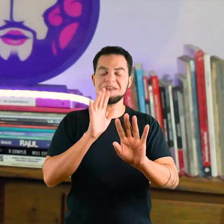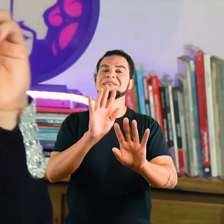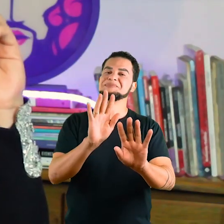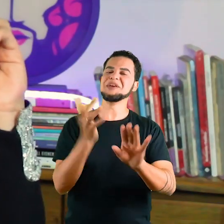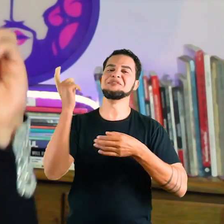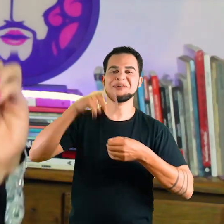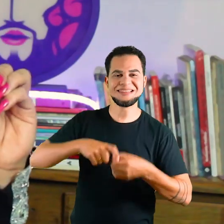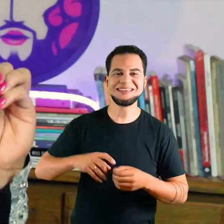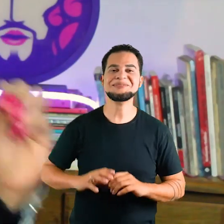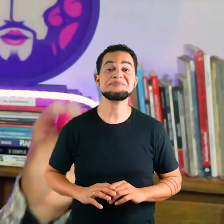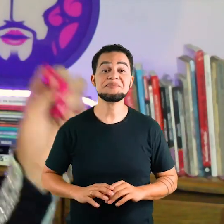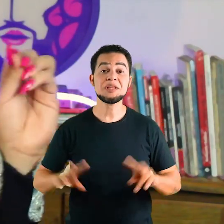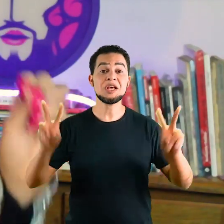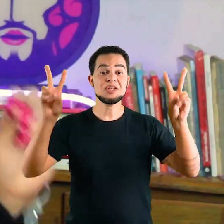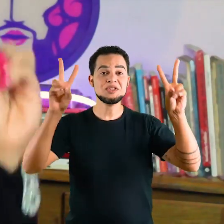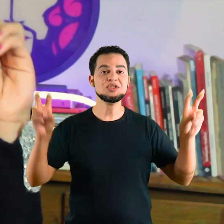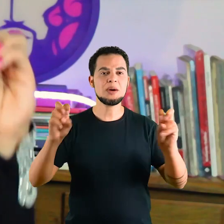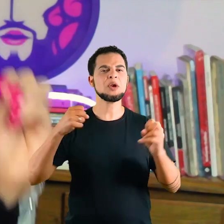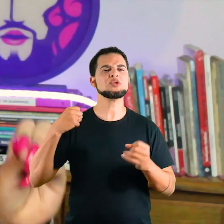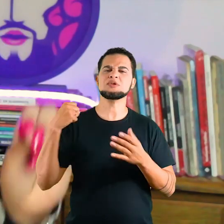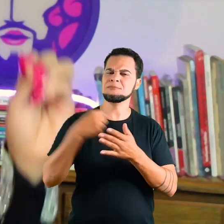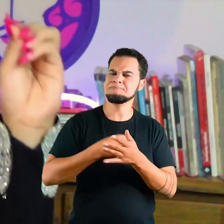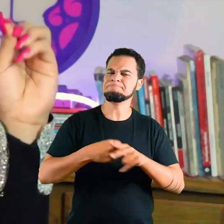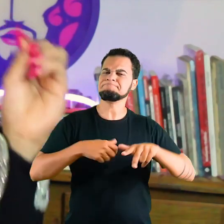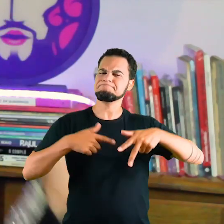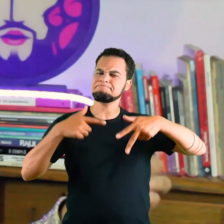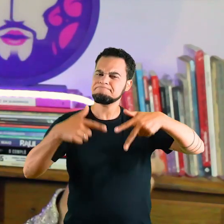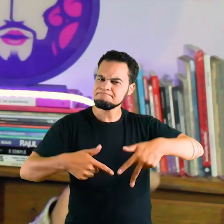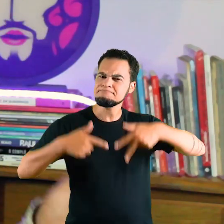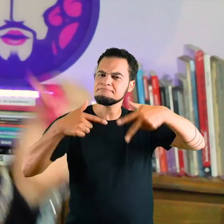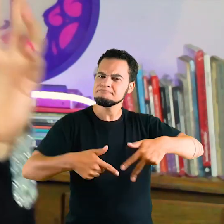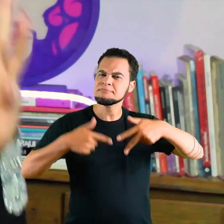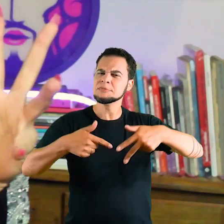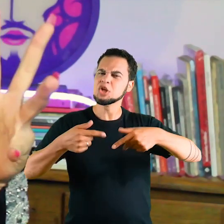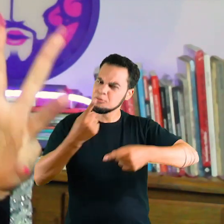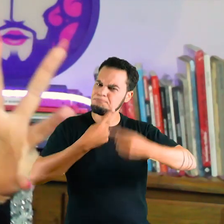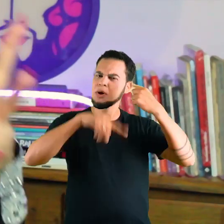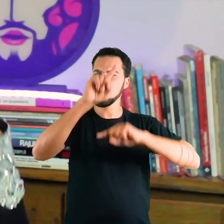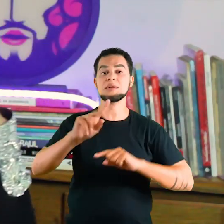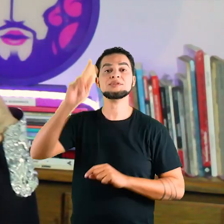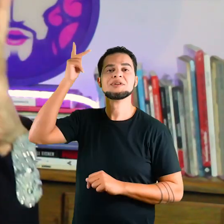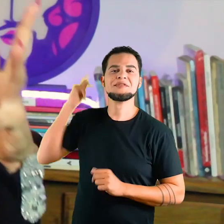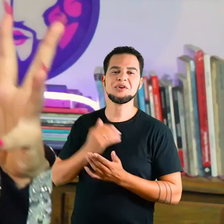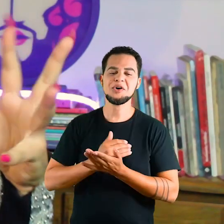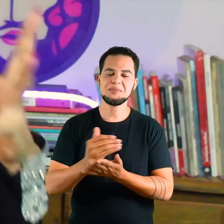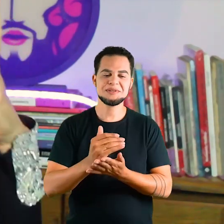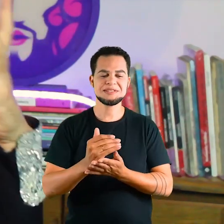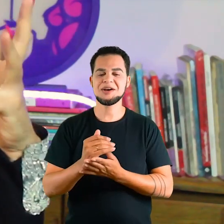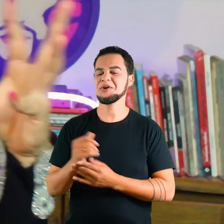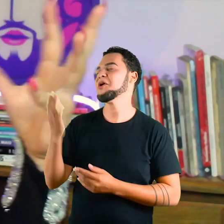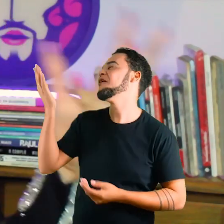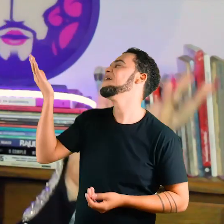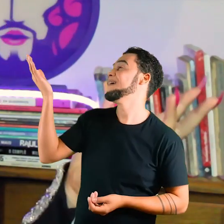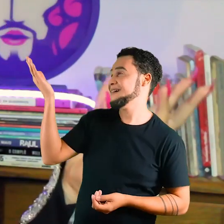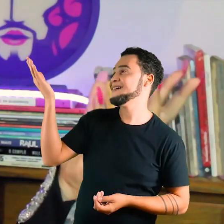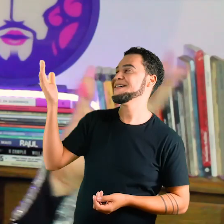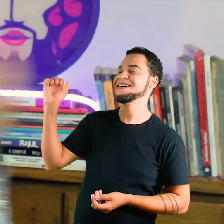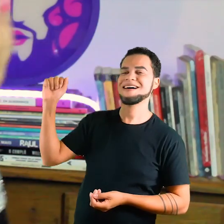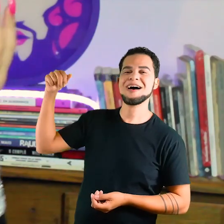Voltei. Sobre nossos militantes radicais da história. Vamos começar com a maravilhosa